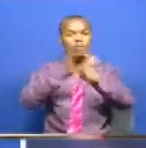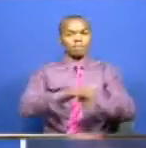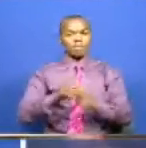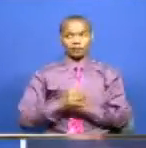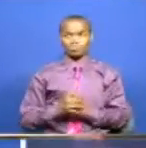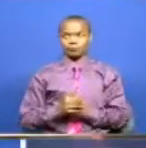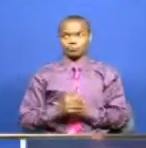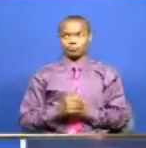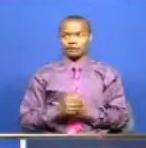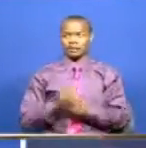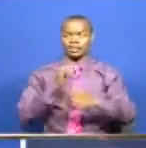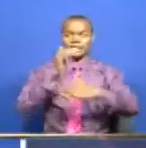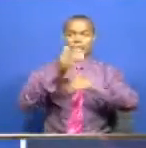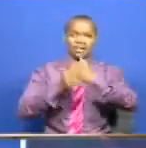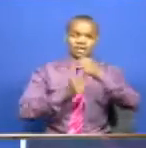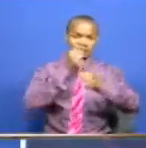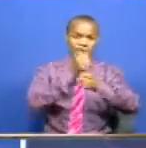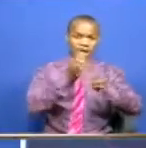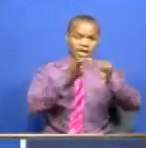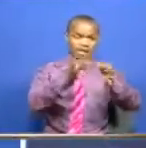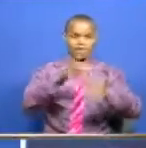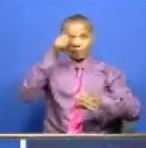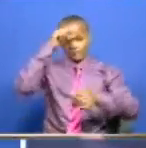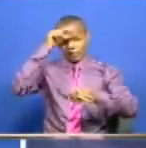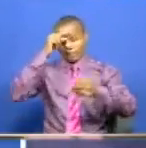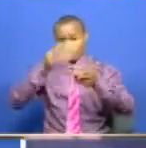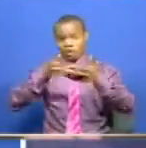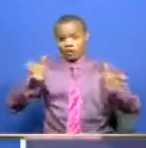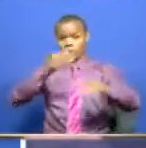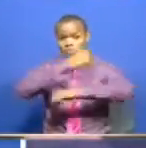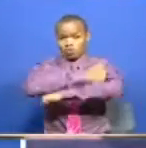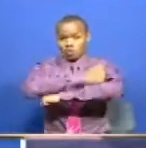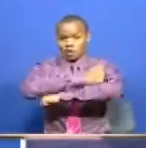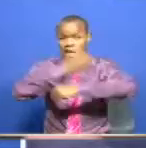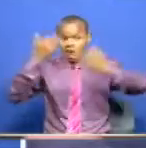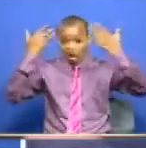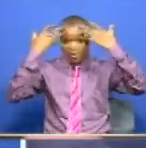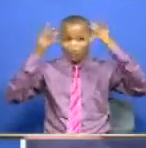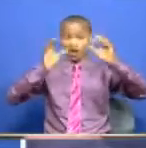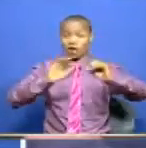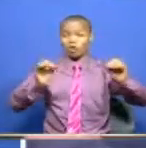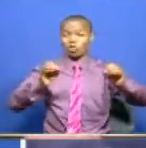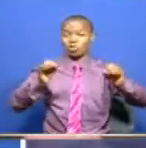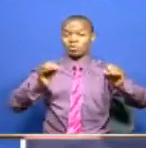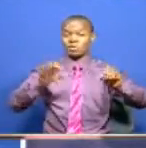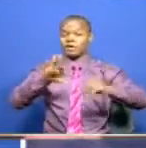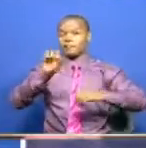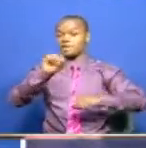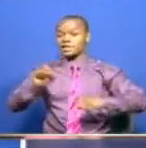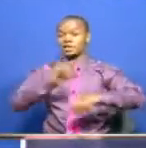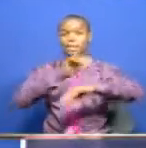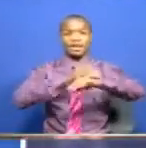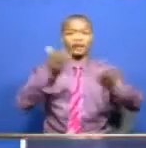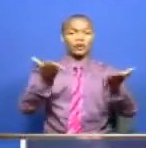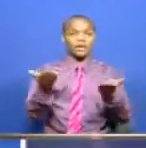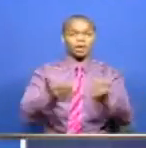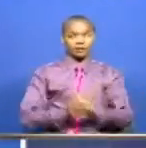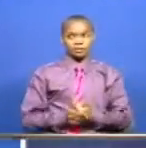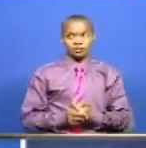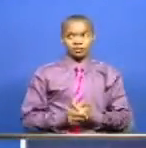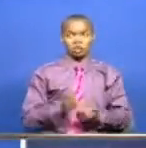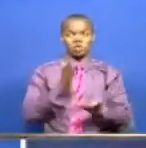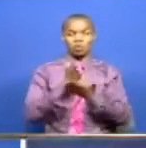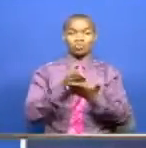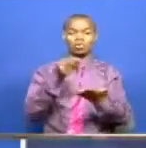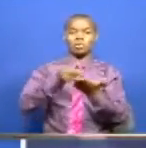Mwaka ujao, hata kama serikali itafungua mashule, atujui vile tutapeleka watoto wetu mashule. Wameenda, wamekata